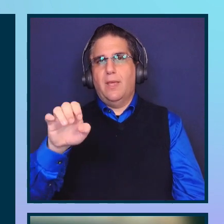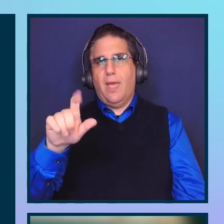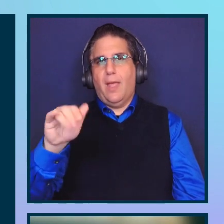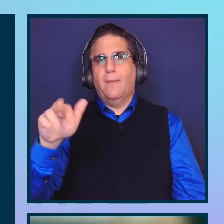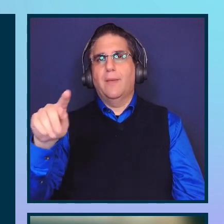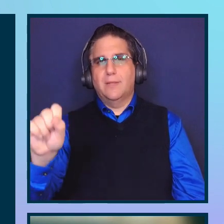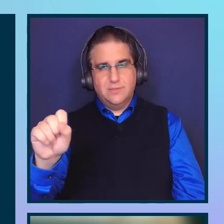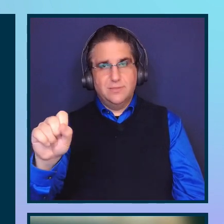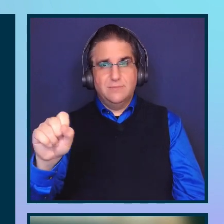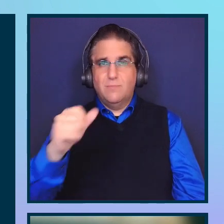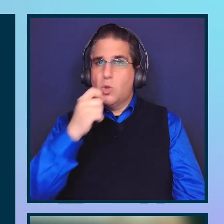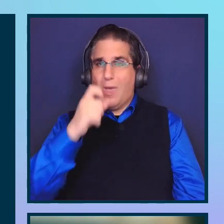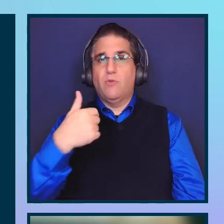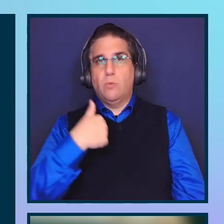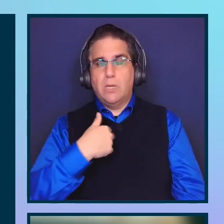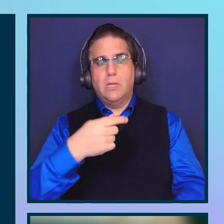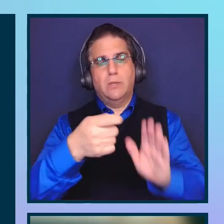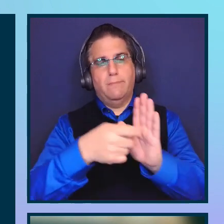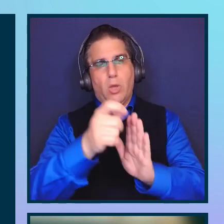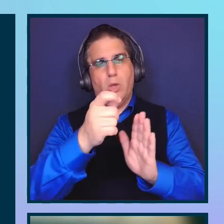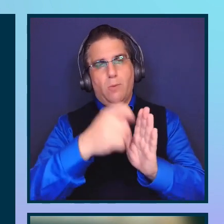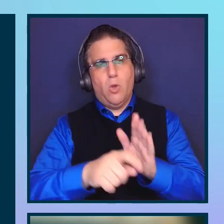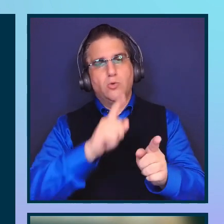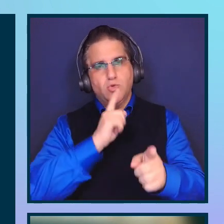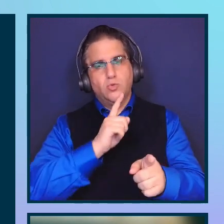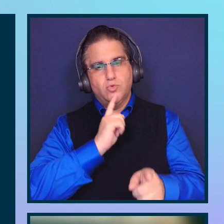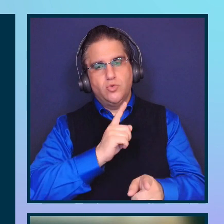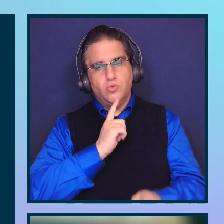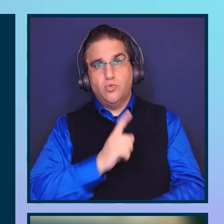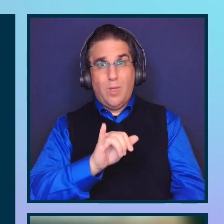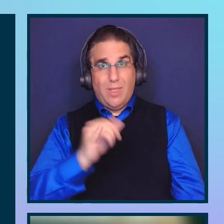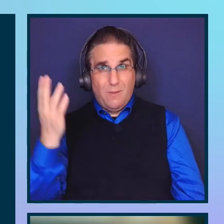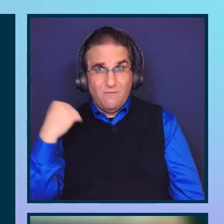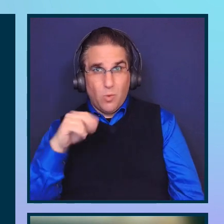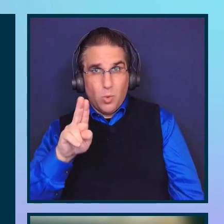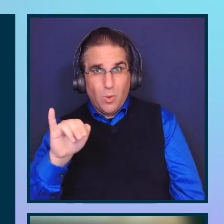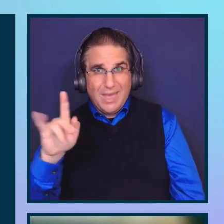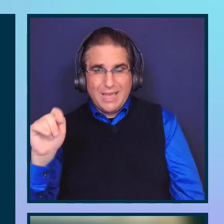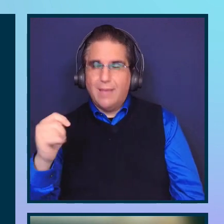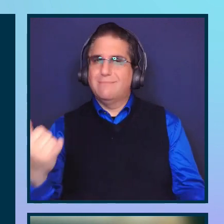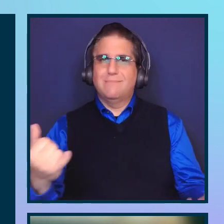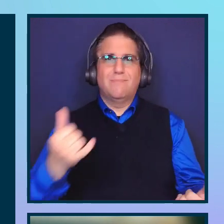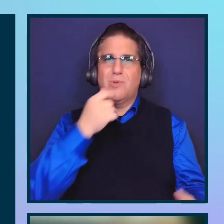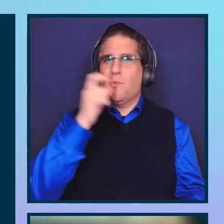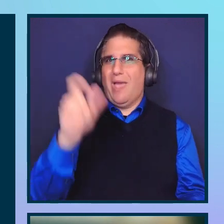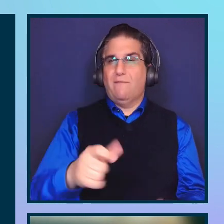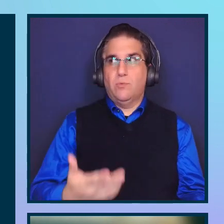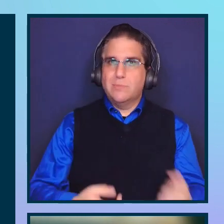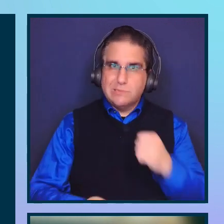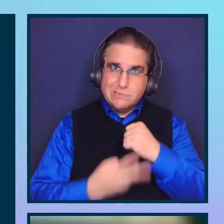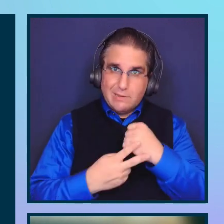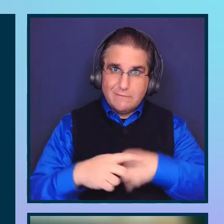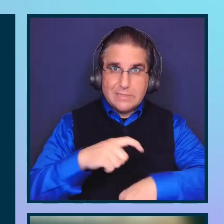and explicitly mark it as true for accessibility element like you'd have to in UIKit. So that's a big time saver, a lot less,